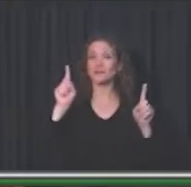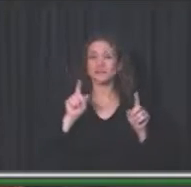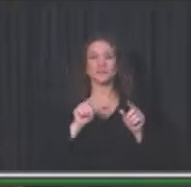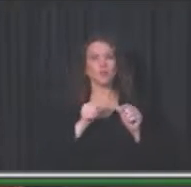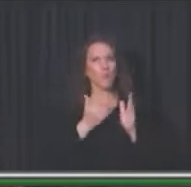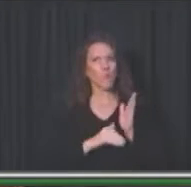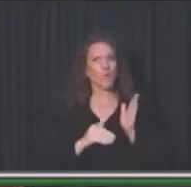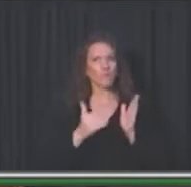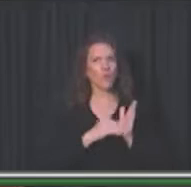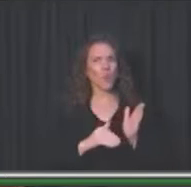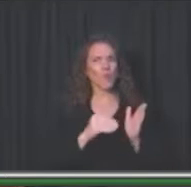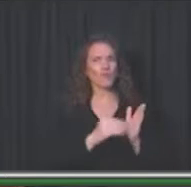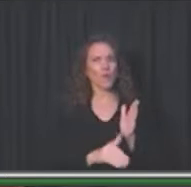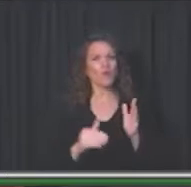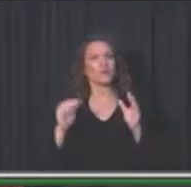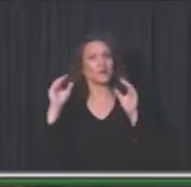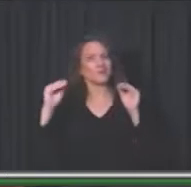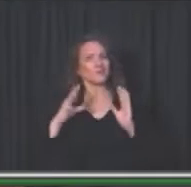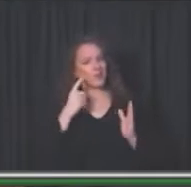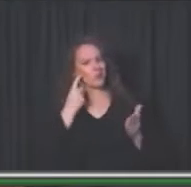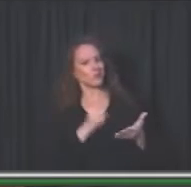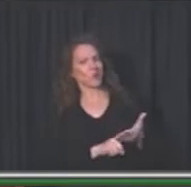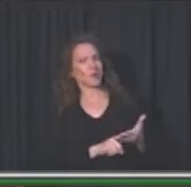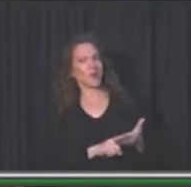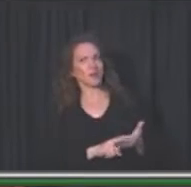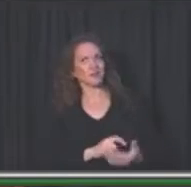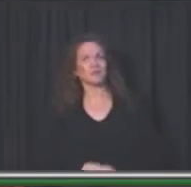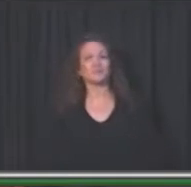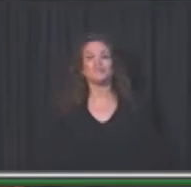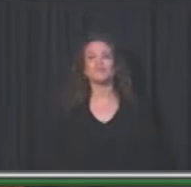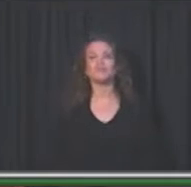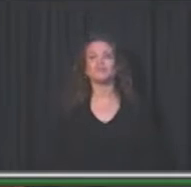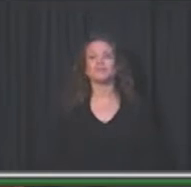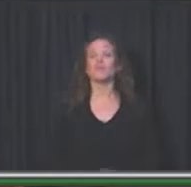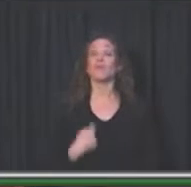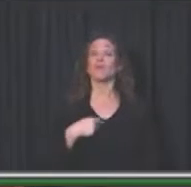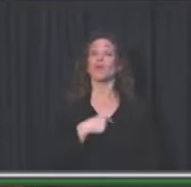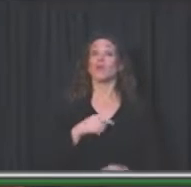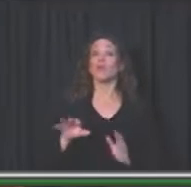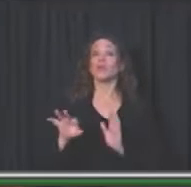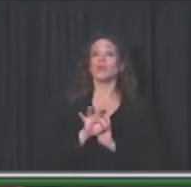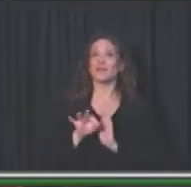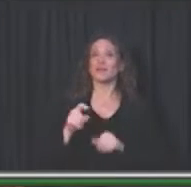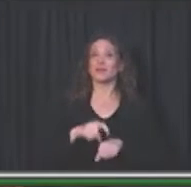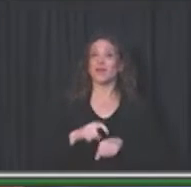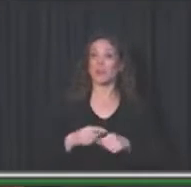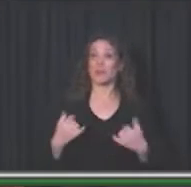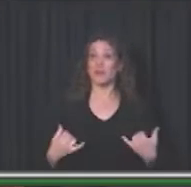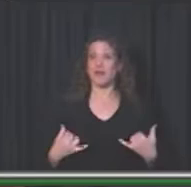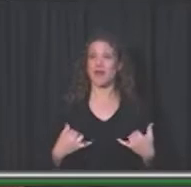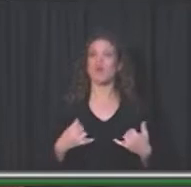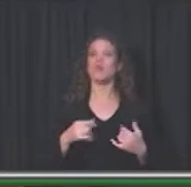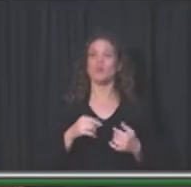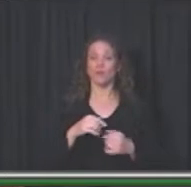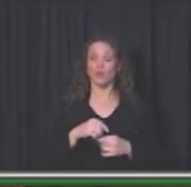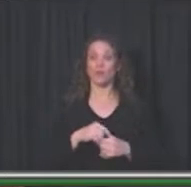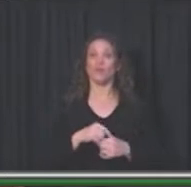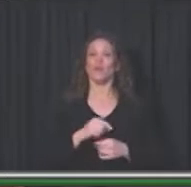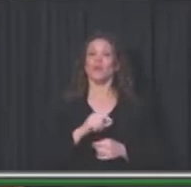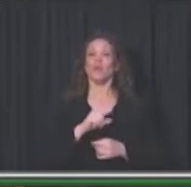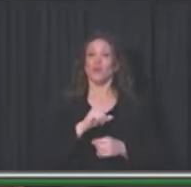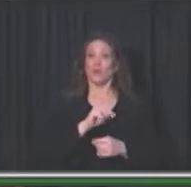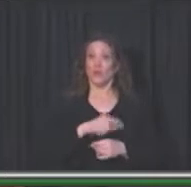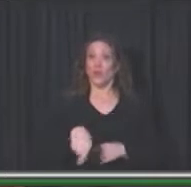consistently been recognized by the faculty. We have designated in our program those candidates who